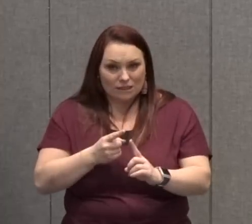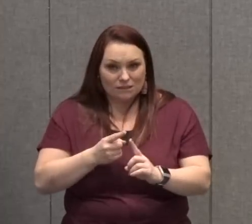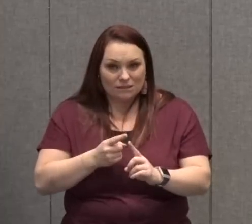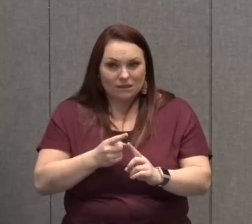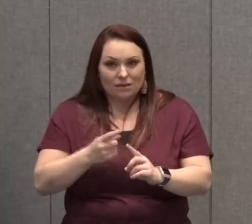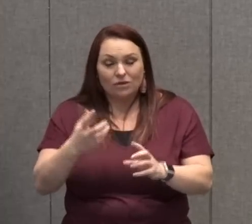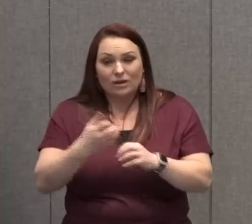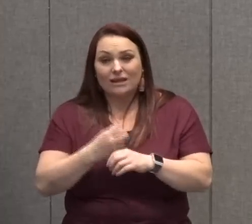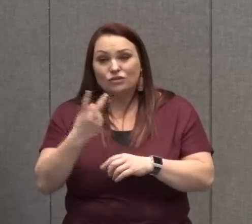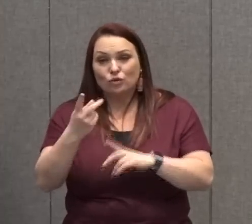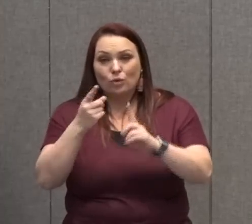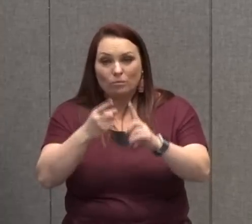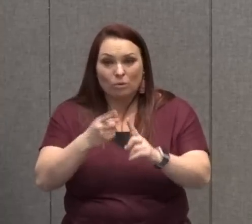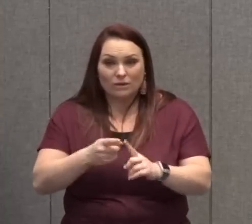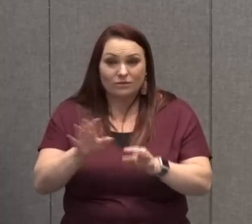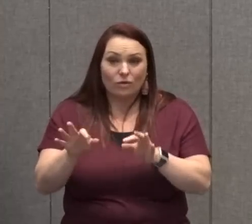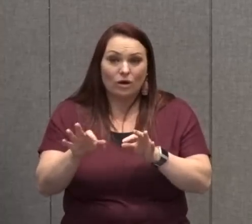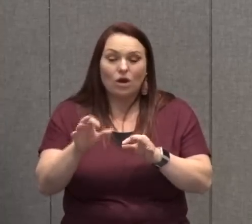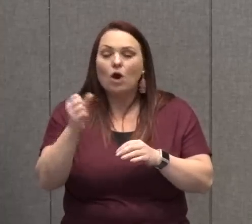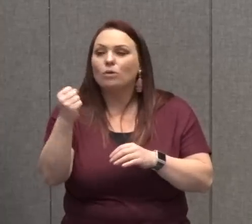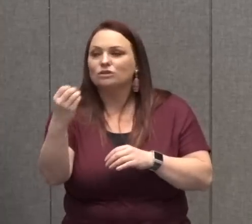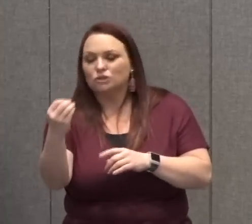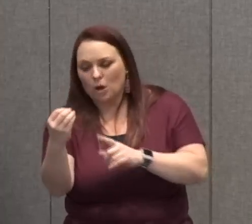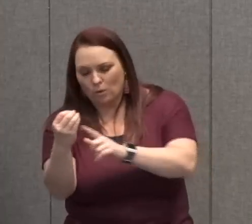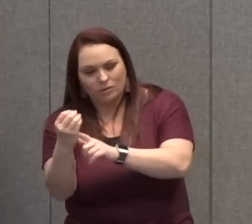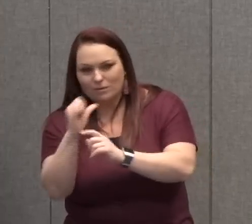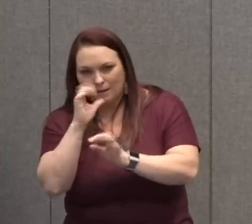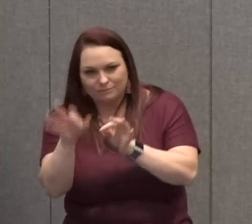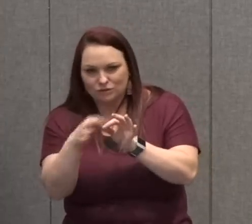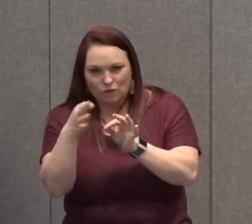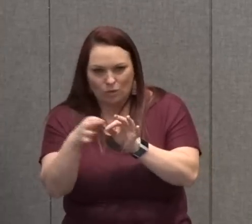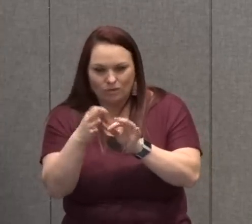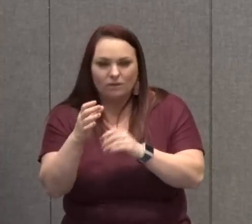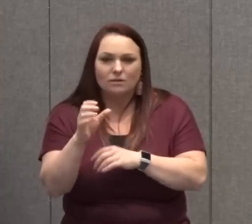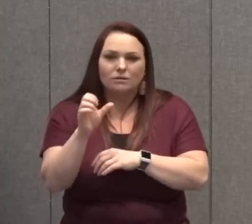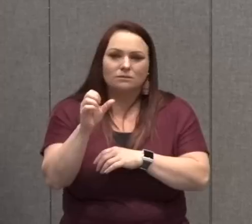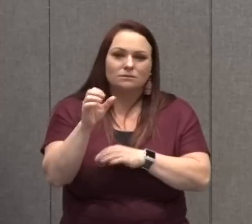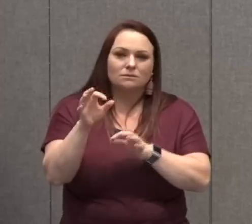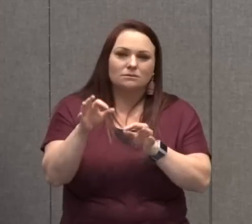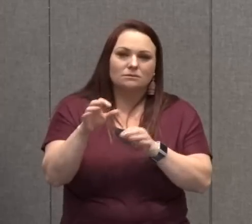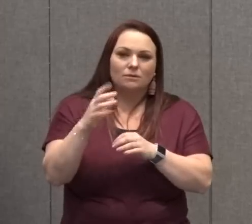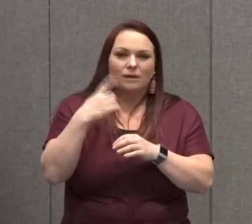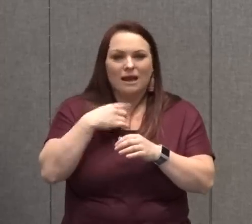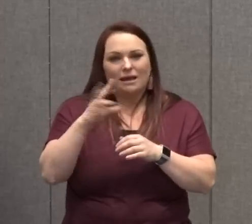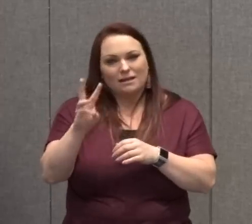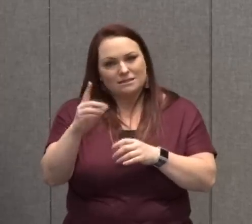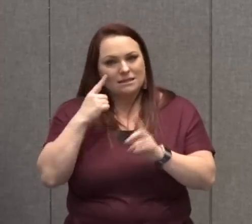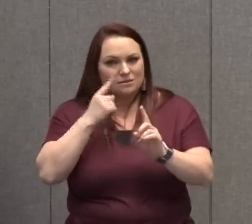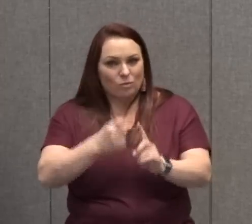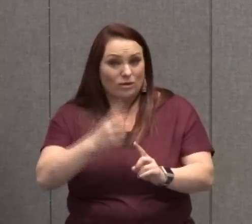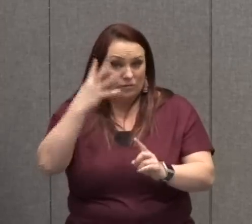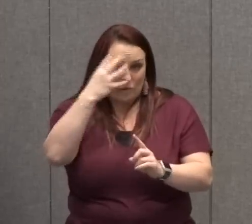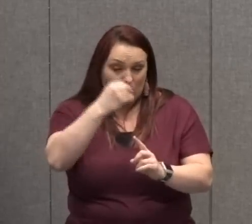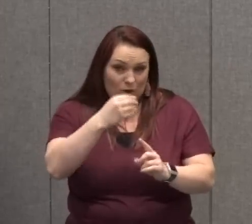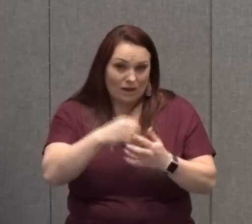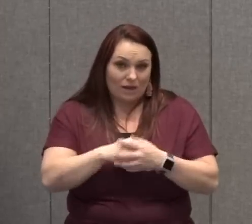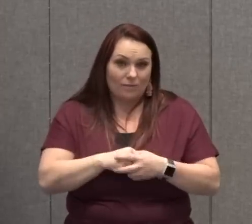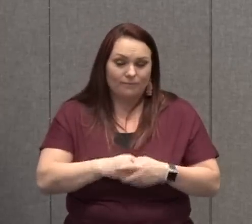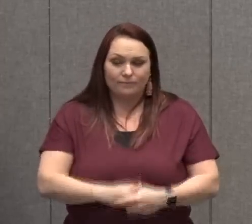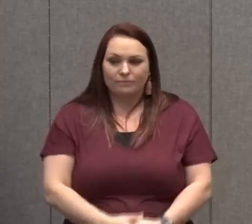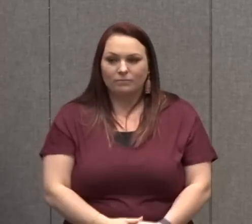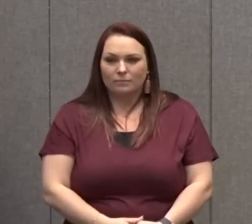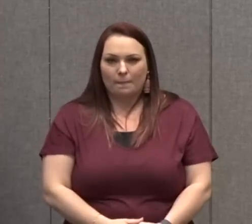two points for so but I got one two three four five six points for pretty what about tide